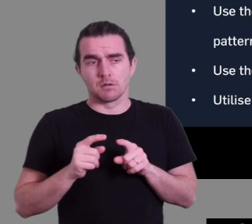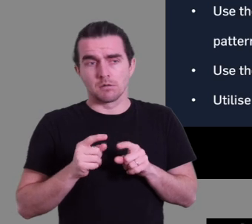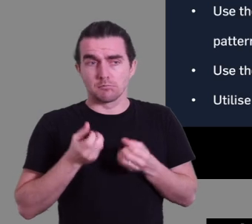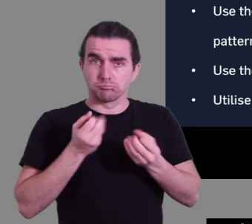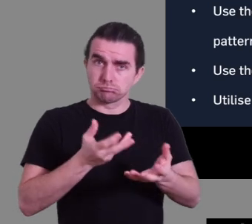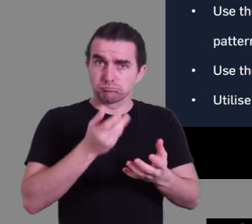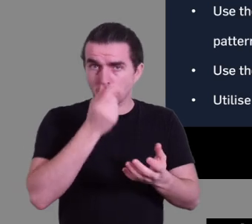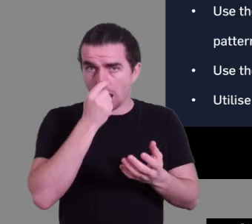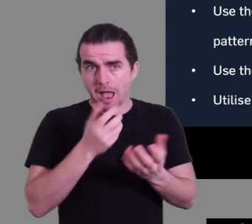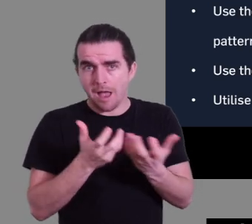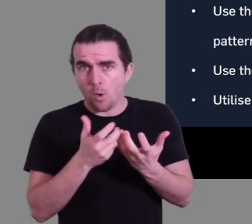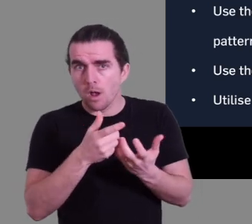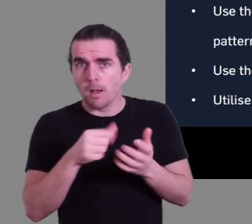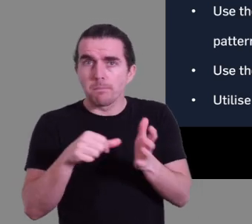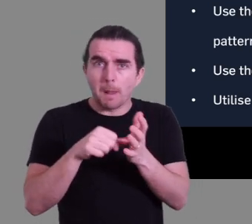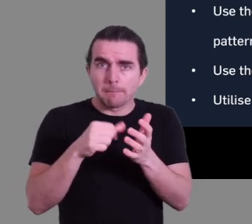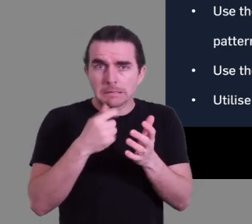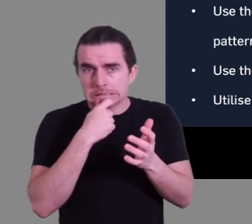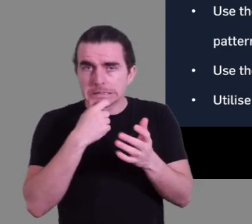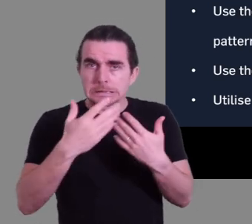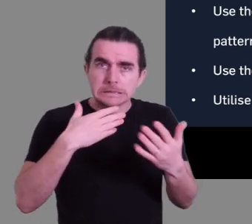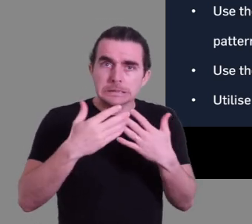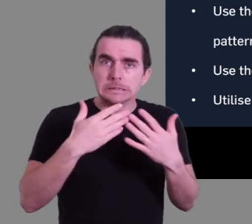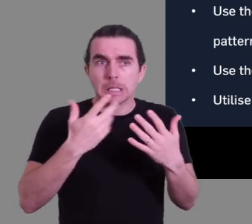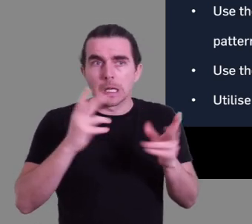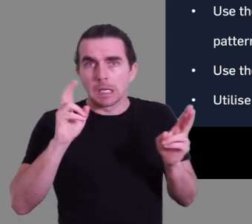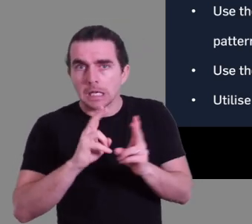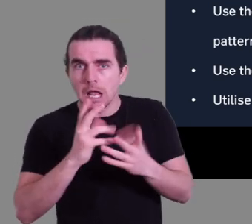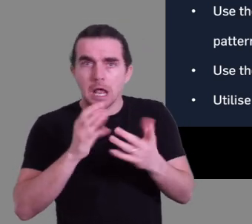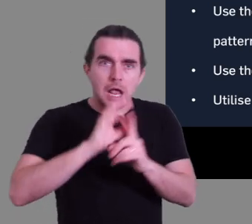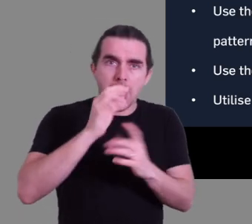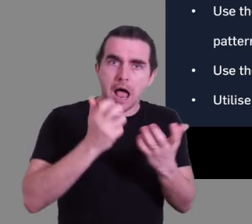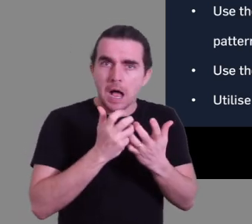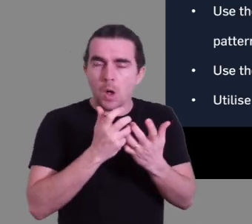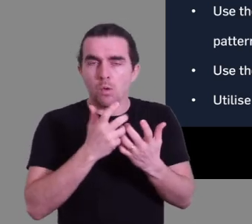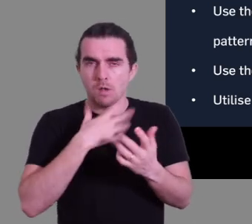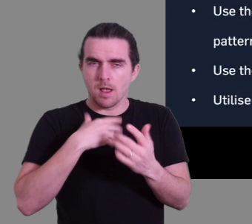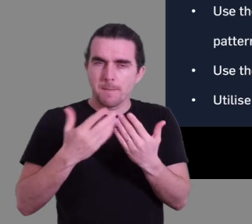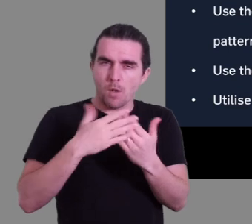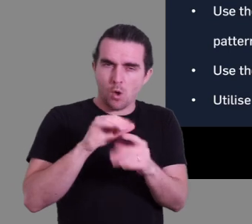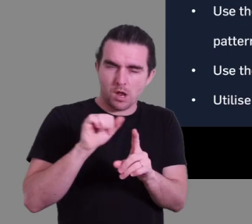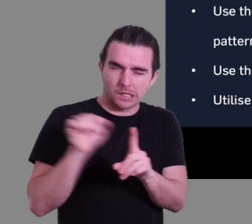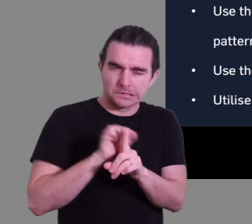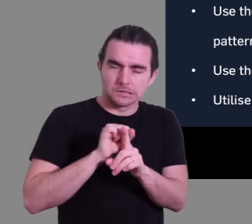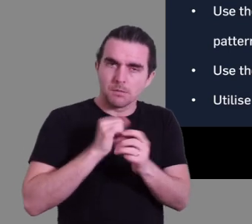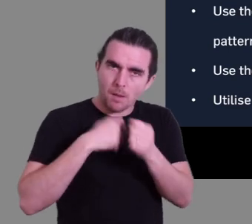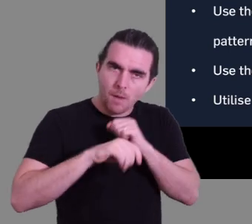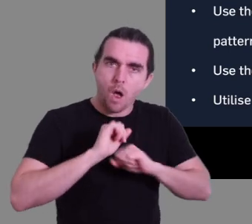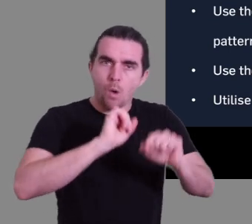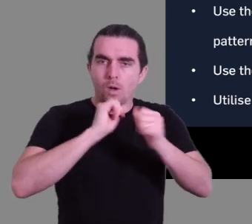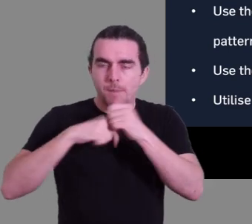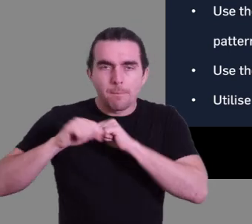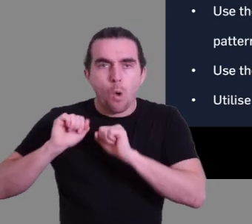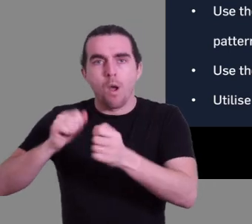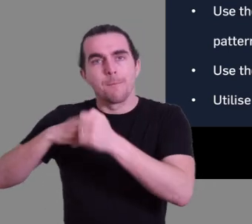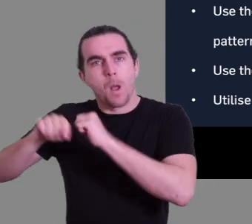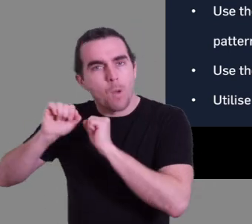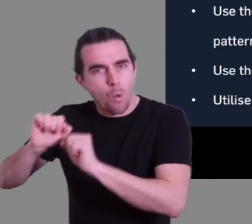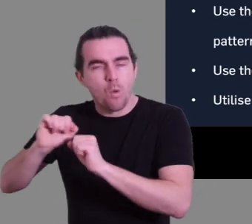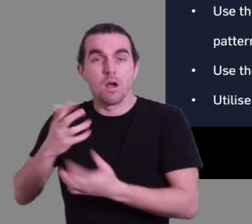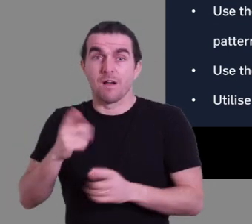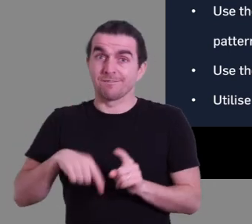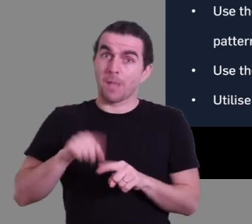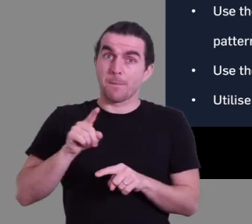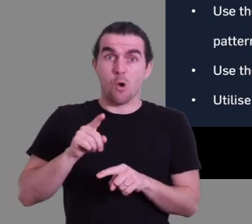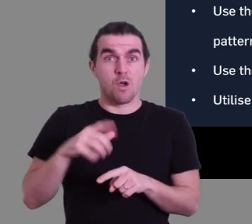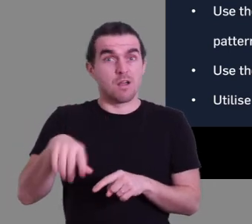some different solutions, because they've got to be forever refining their own little model. And don't forget, football, you